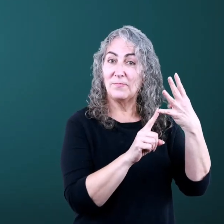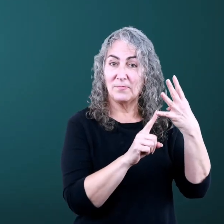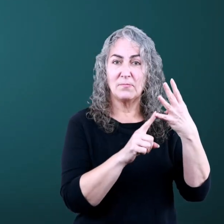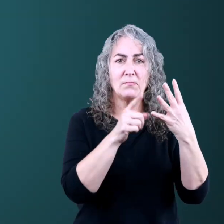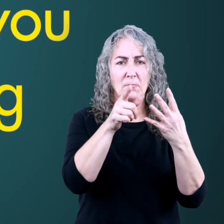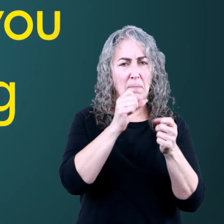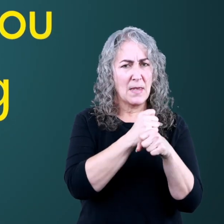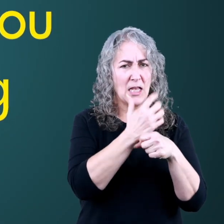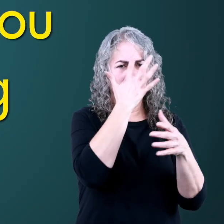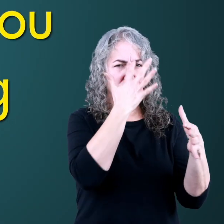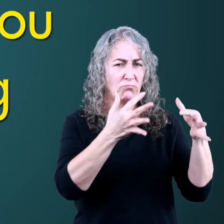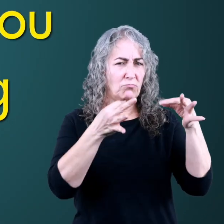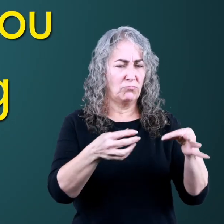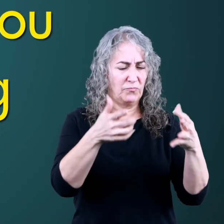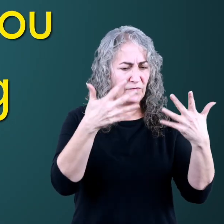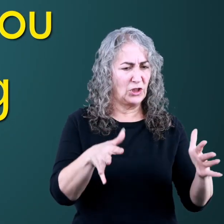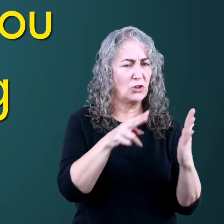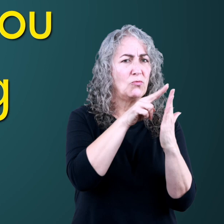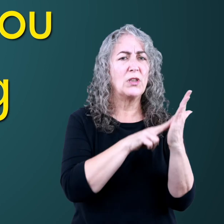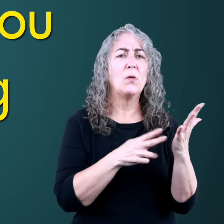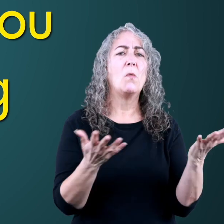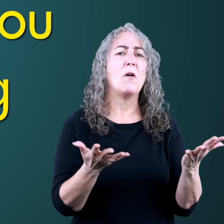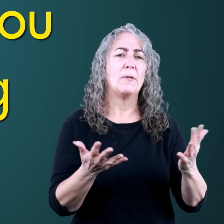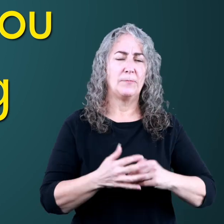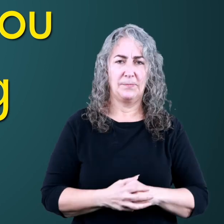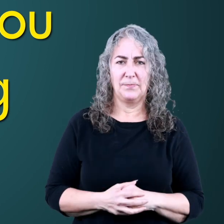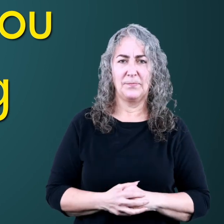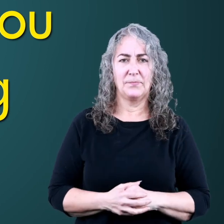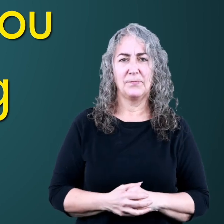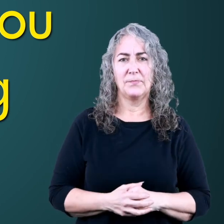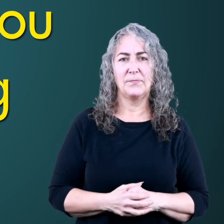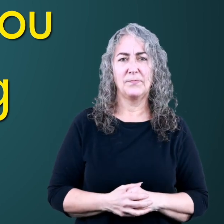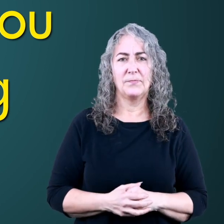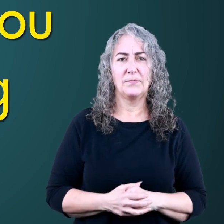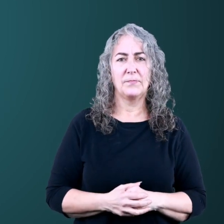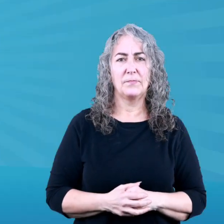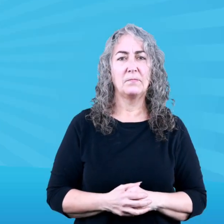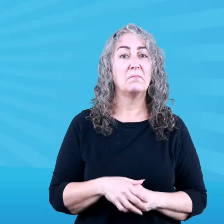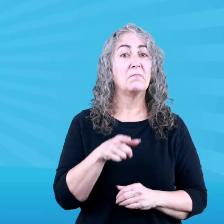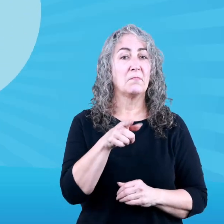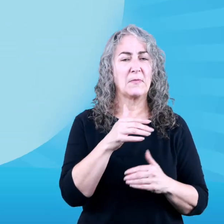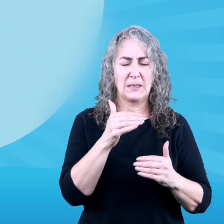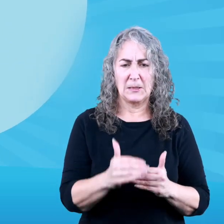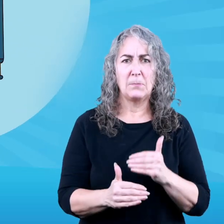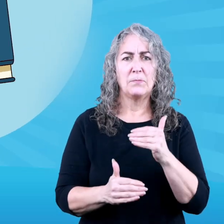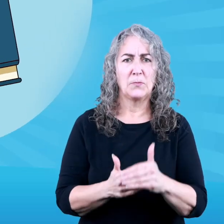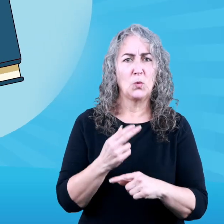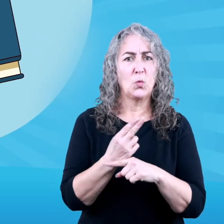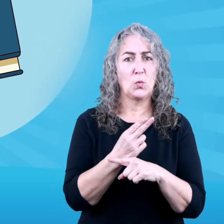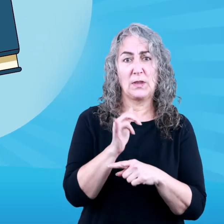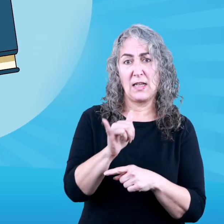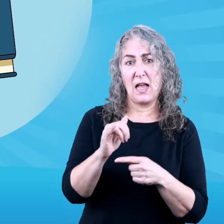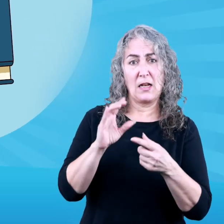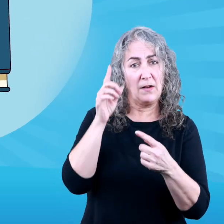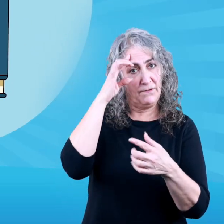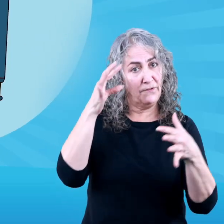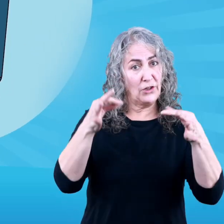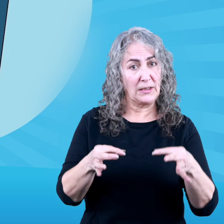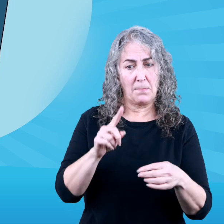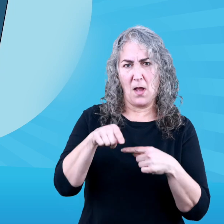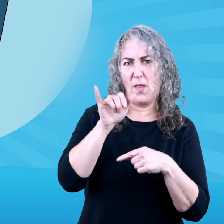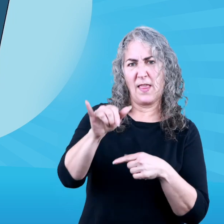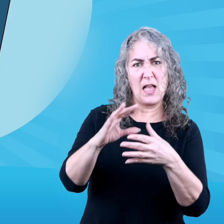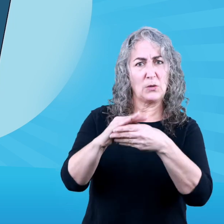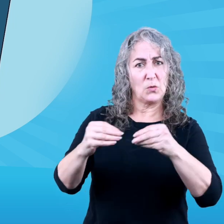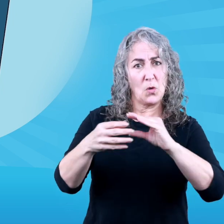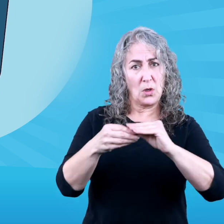4, make inferences about what you are reading. Let's use these steps to make some inferences about